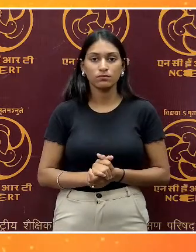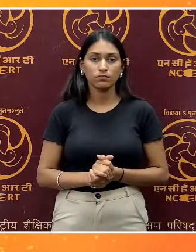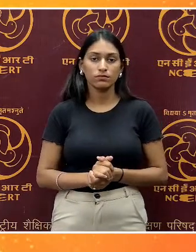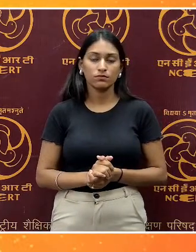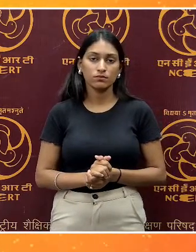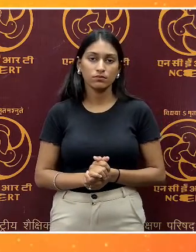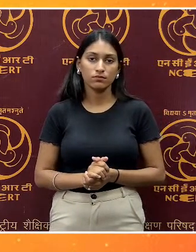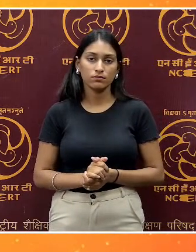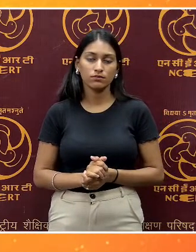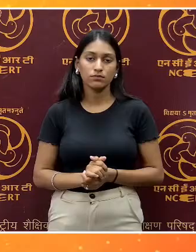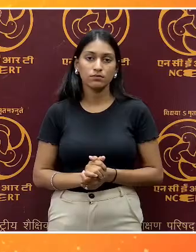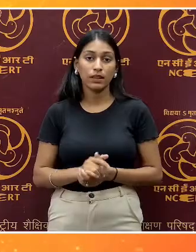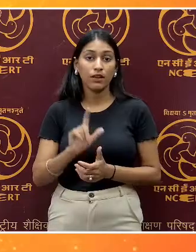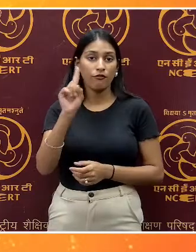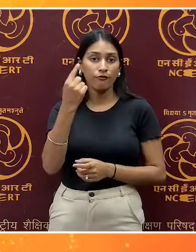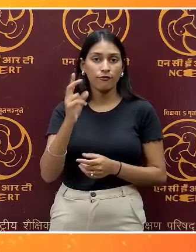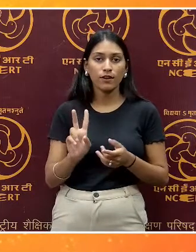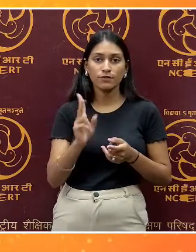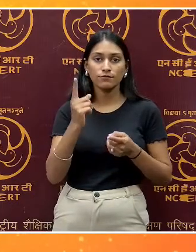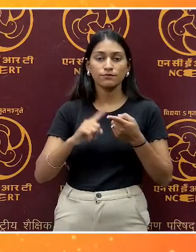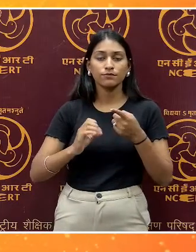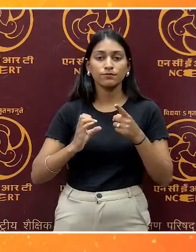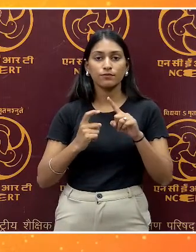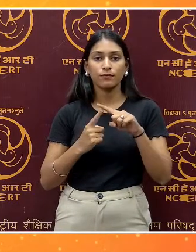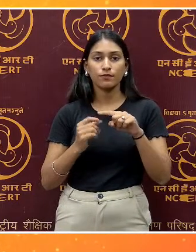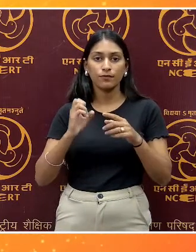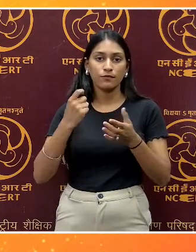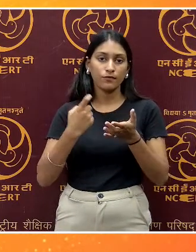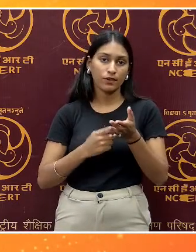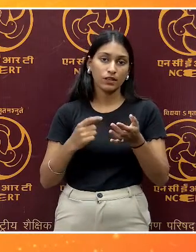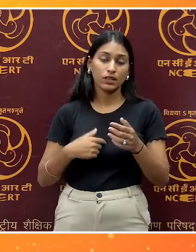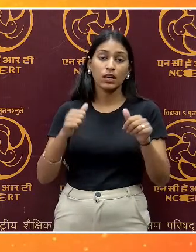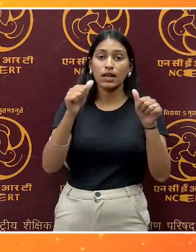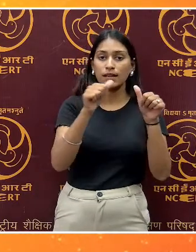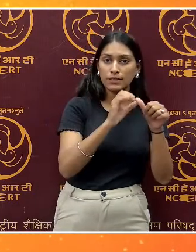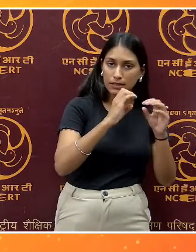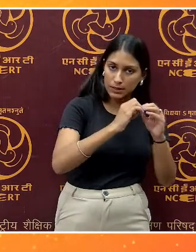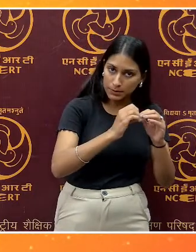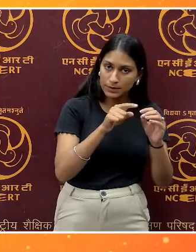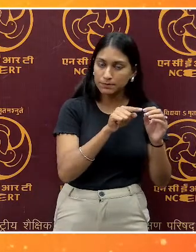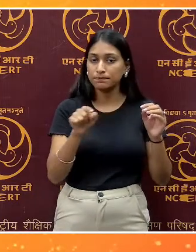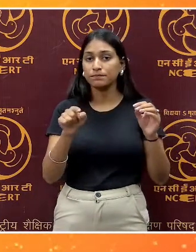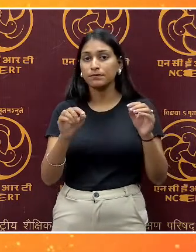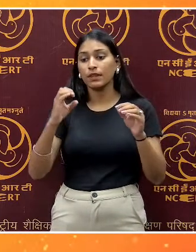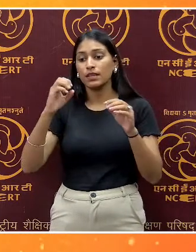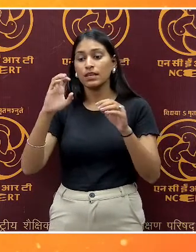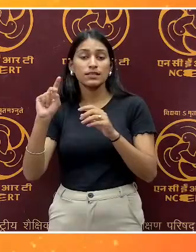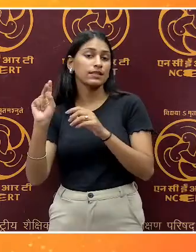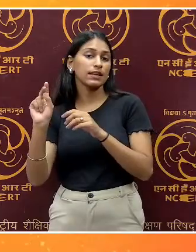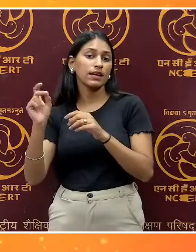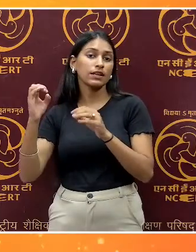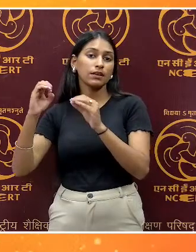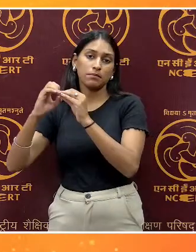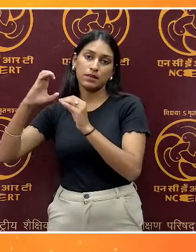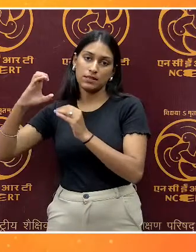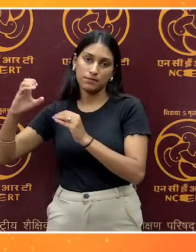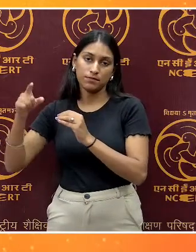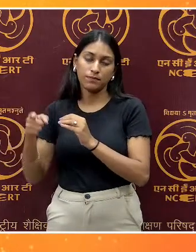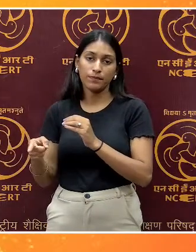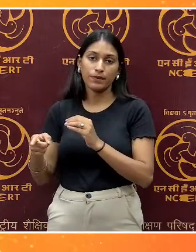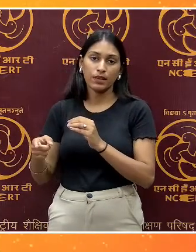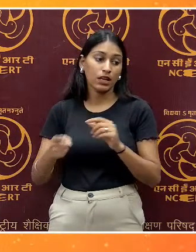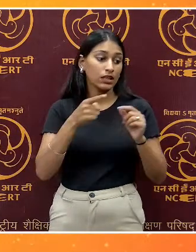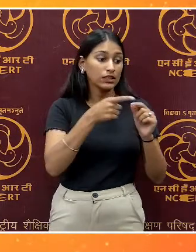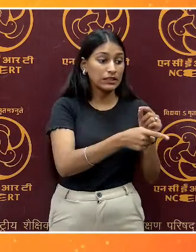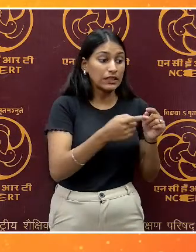First vector AB, second vector BC. AB, terminal point